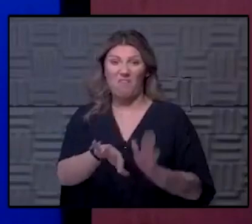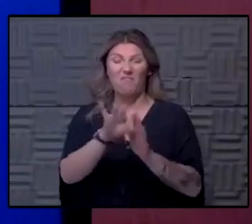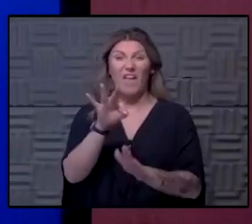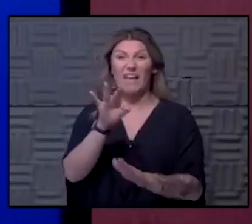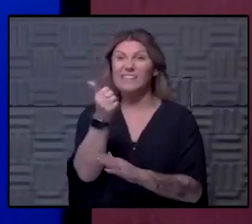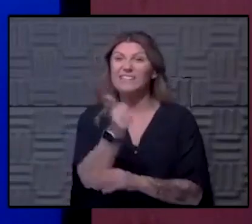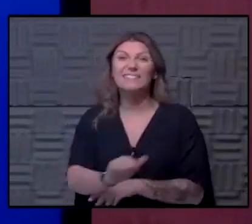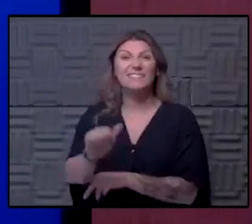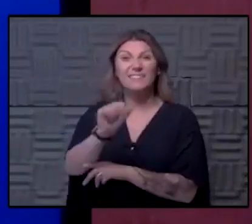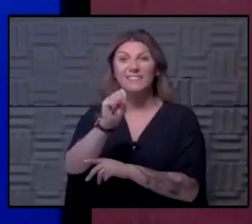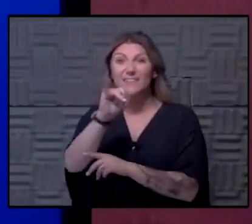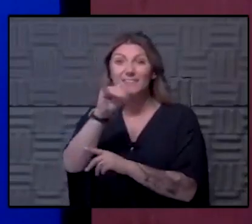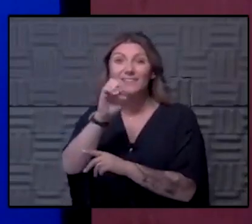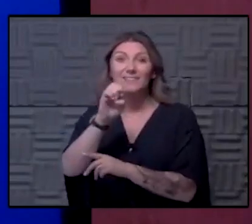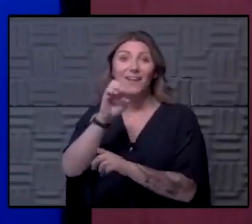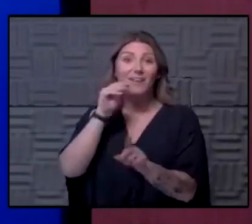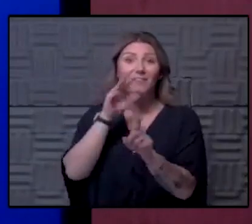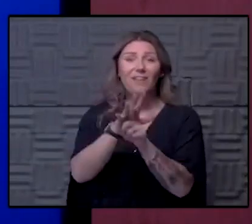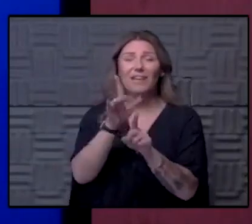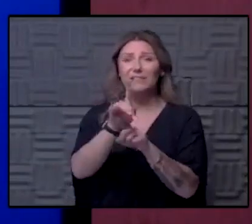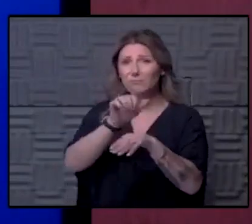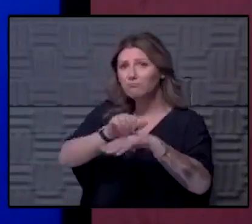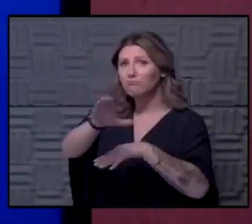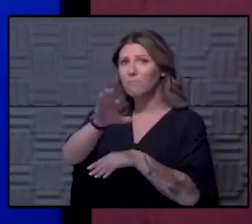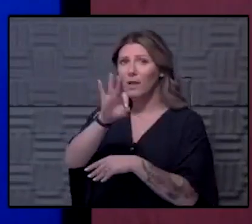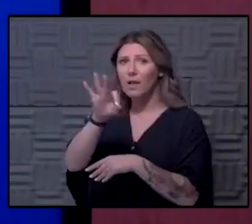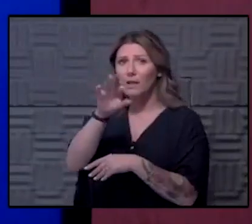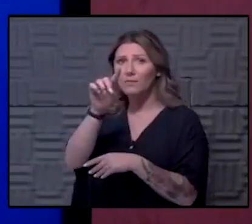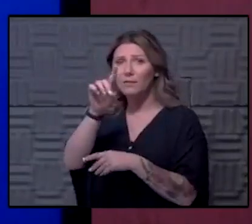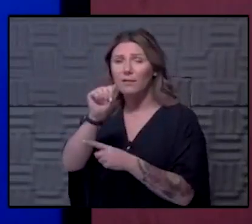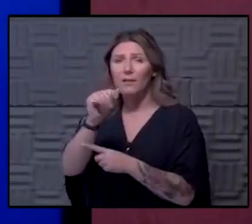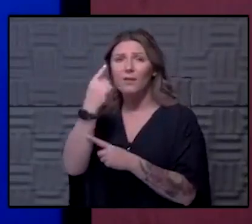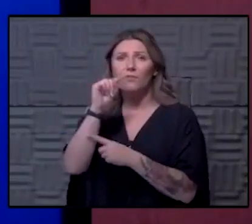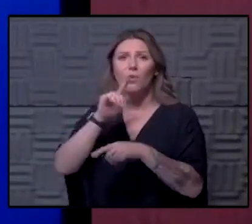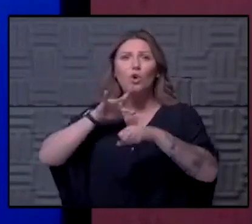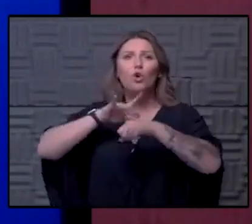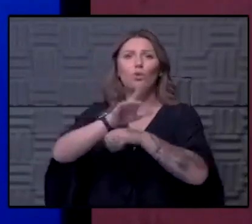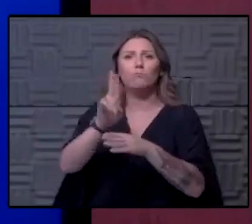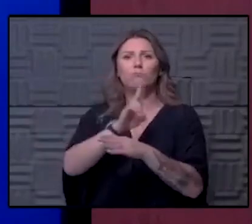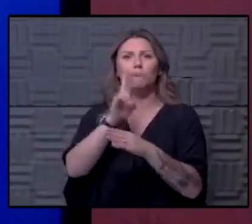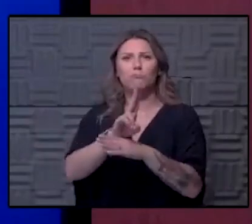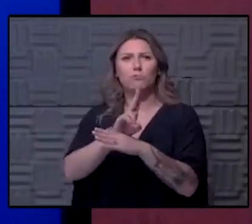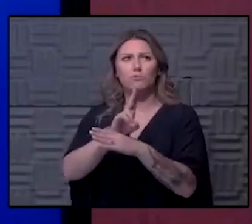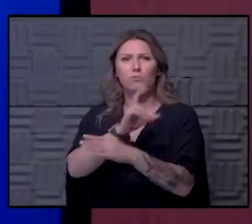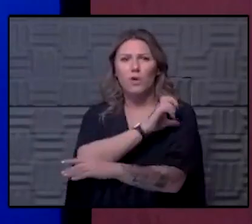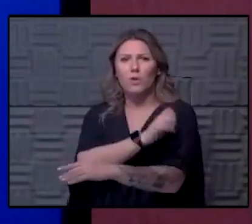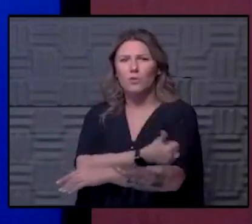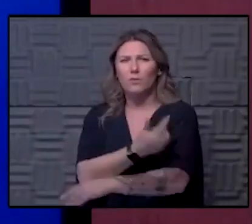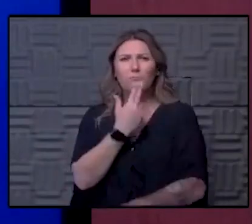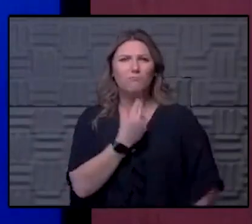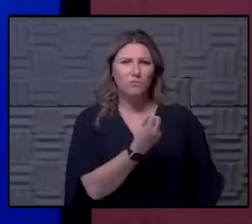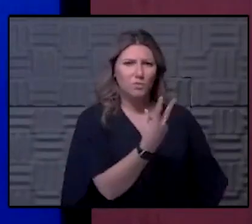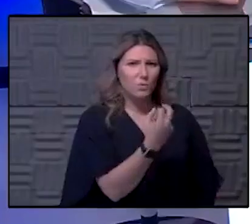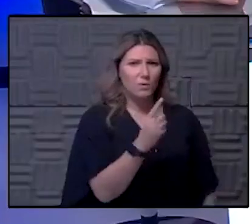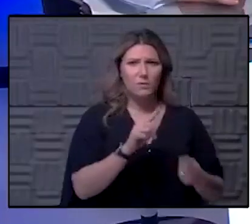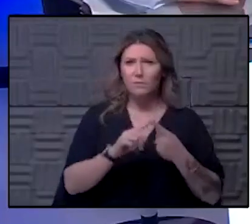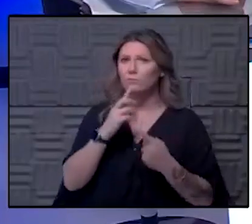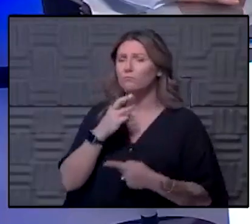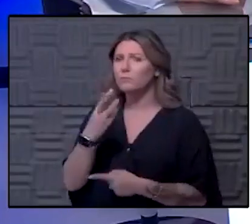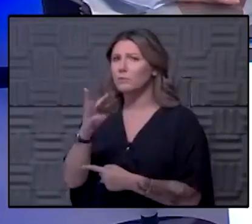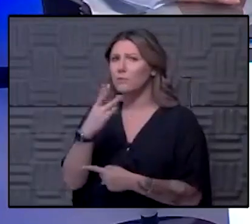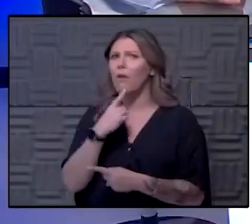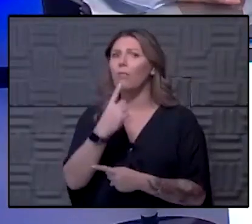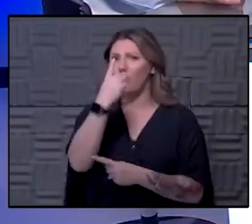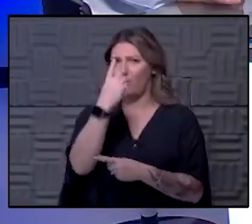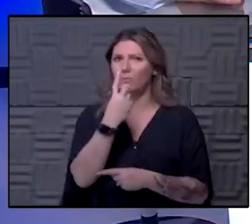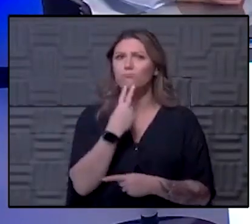so they're going to submit the data into the FDA for an early use authorization for, am I right about 12 to 16? I think I am. I thought 12 was